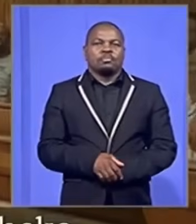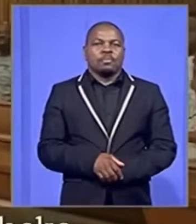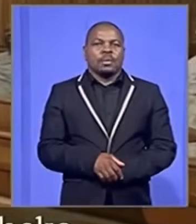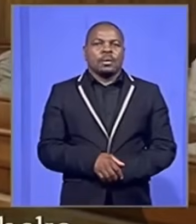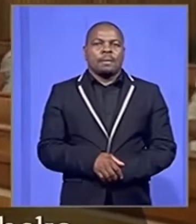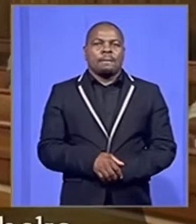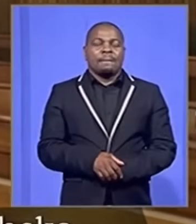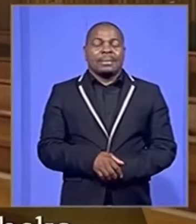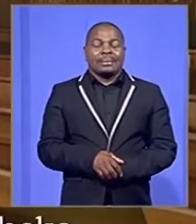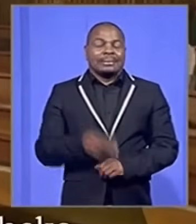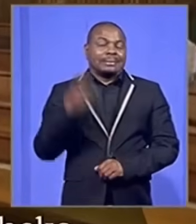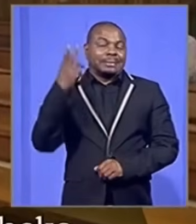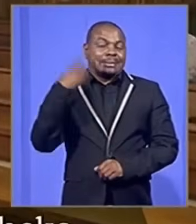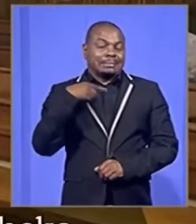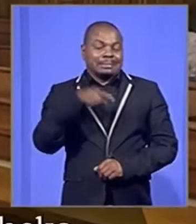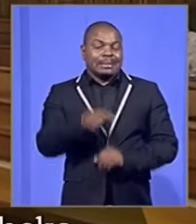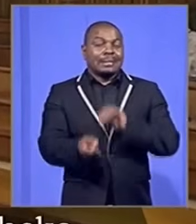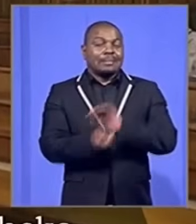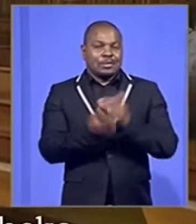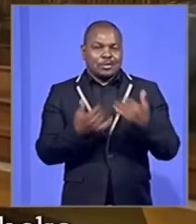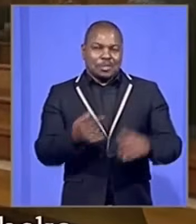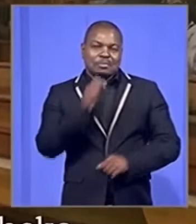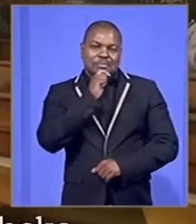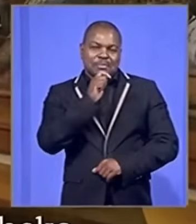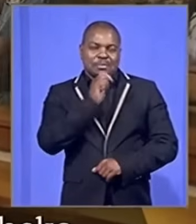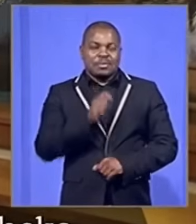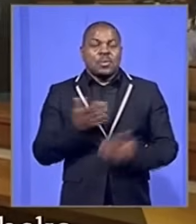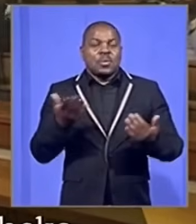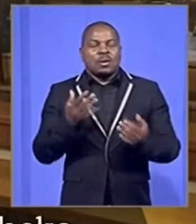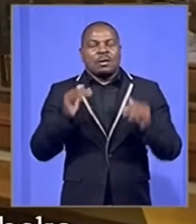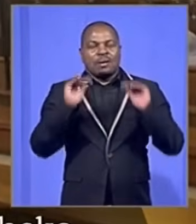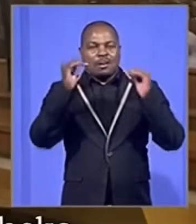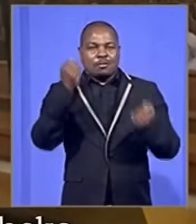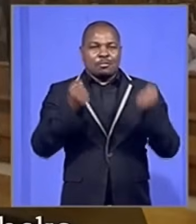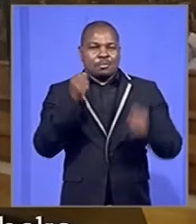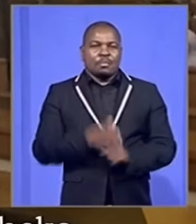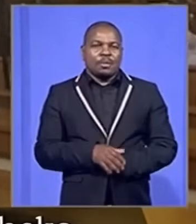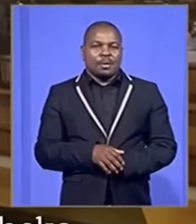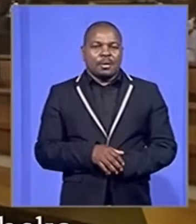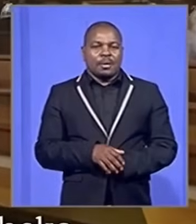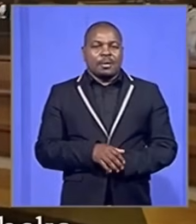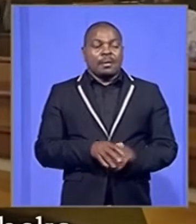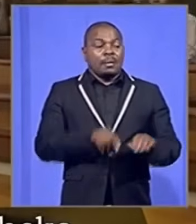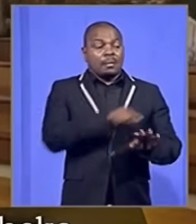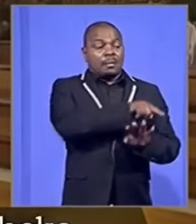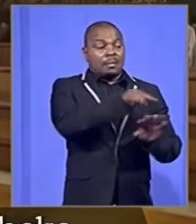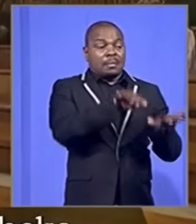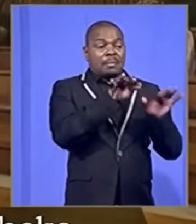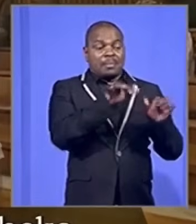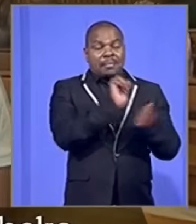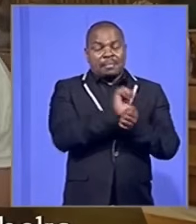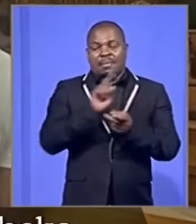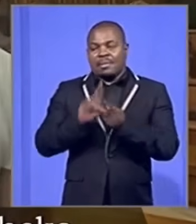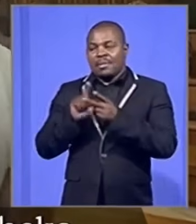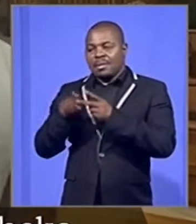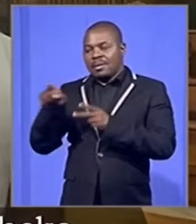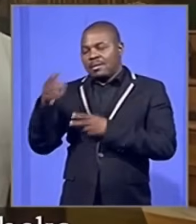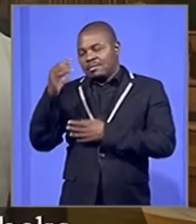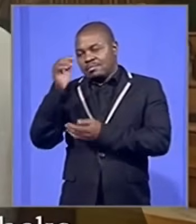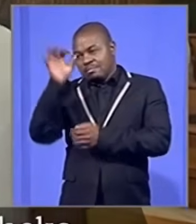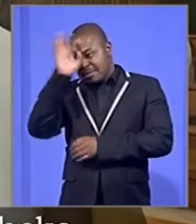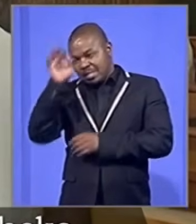Majiša dihlong ao a diregile mesong ya lehono kgorong tsheko ba latofatšwa le ba leta ba golegwa ba ile ba